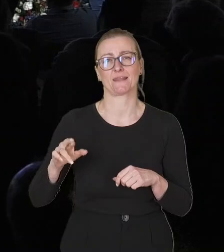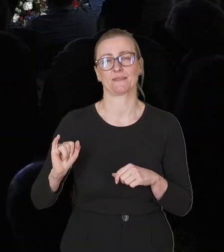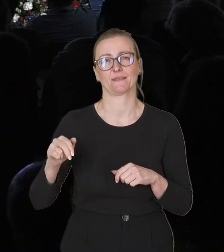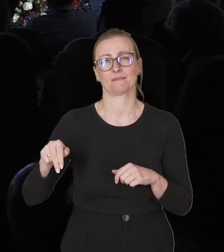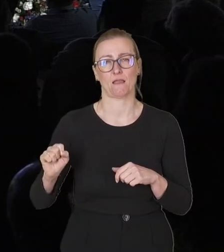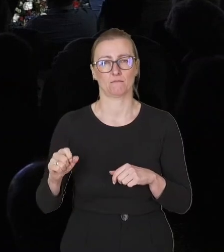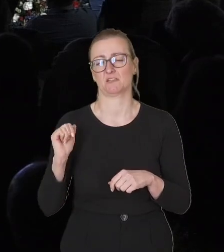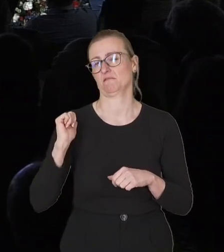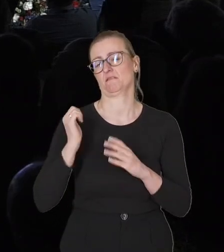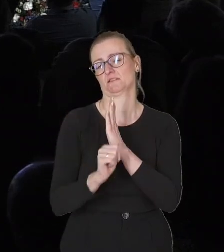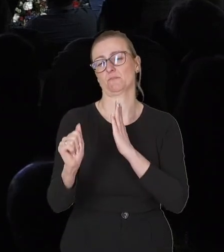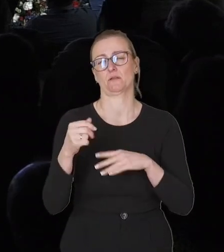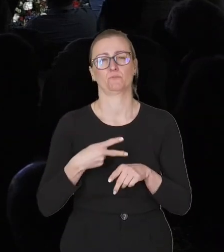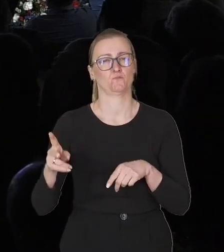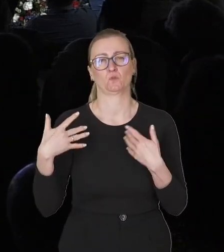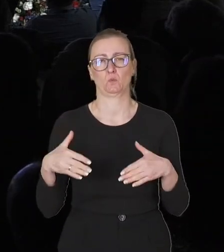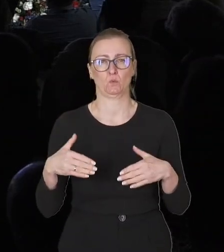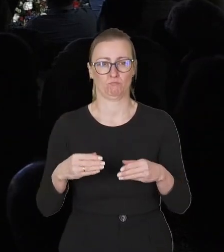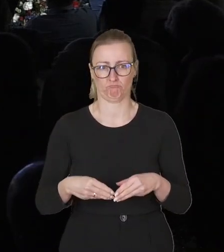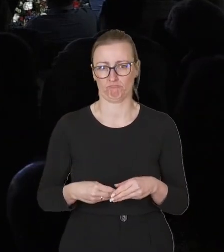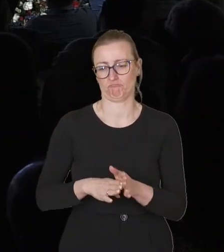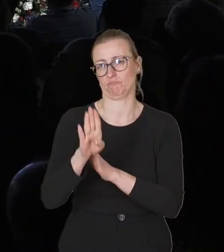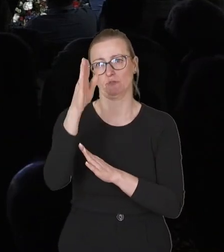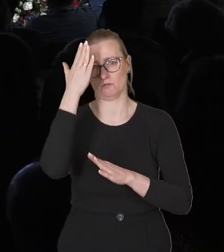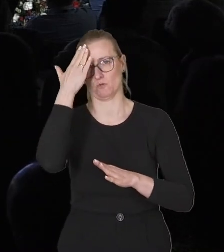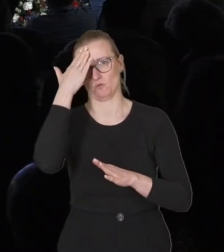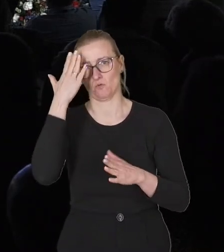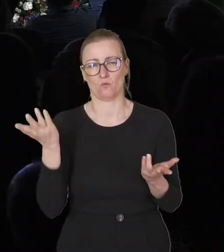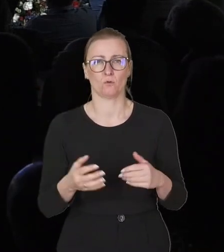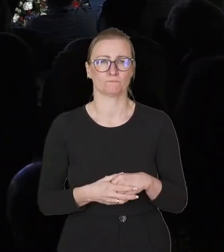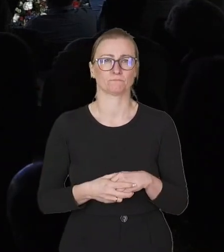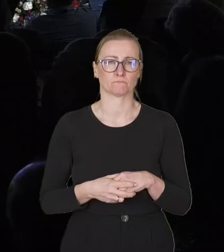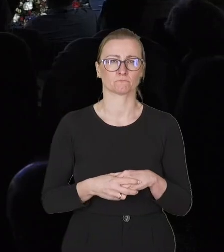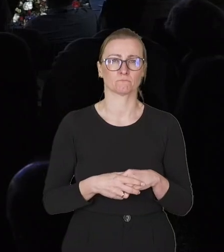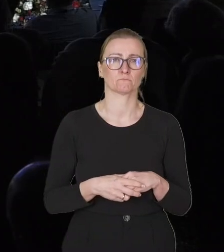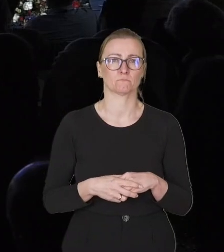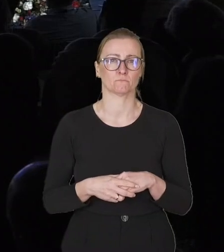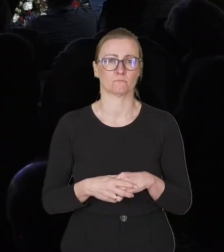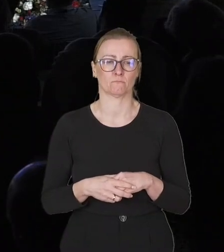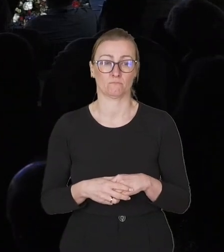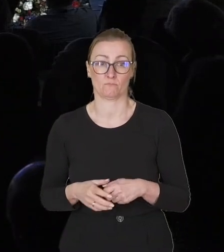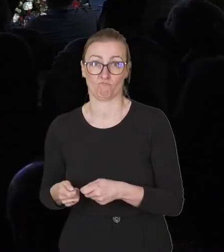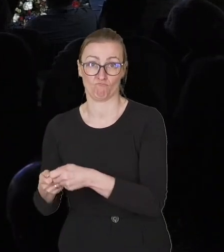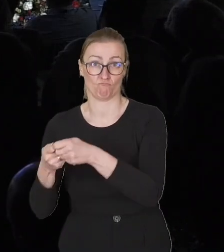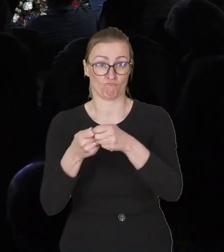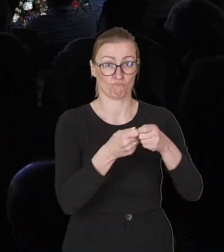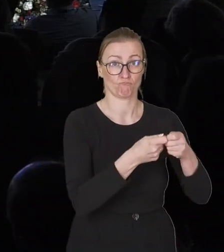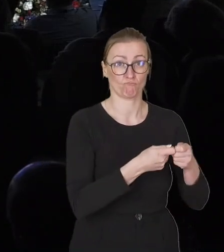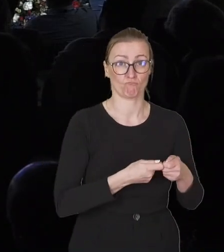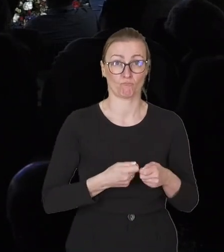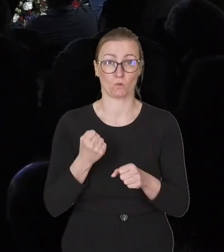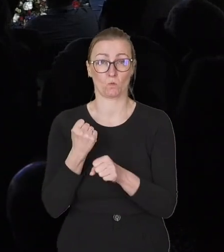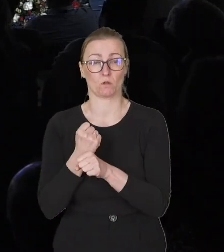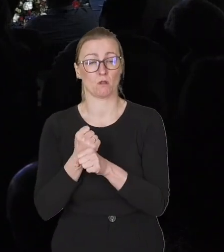market. Where we look for the places where we can unblock the regional development and strengthen this cohesion